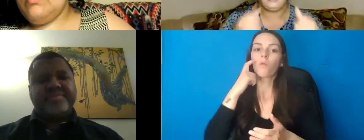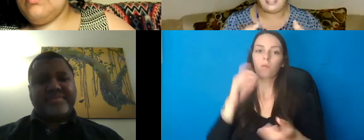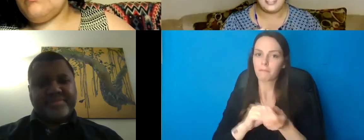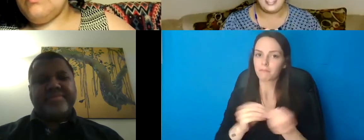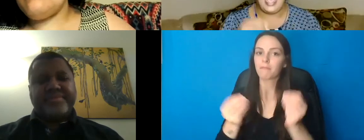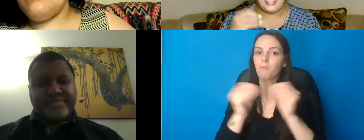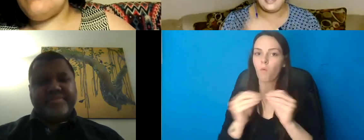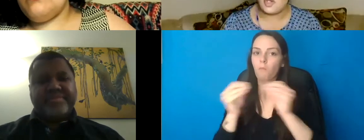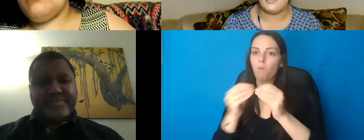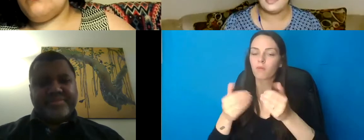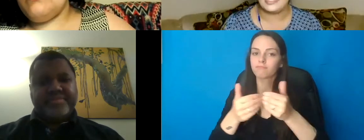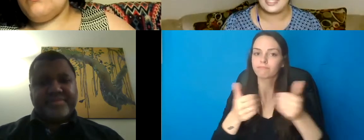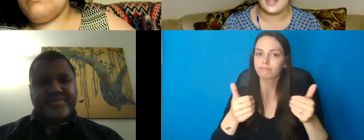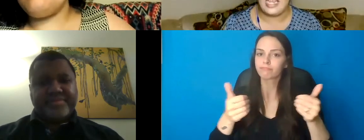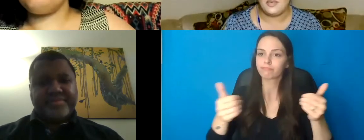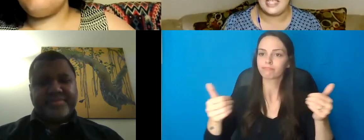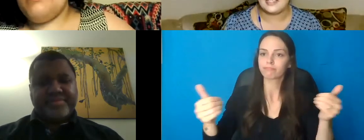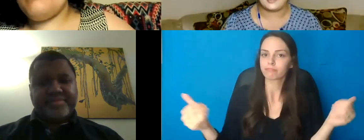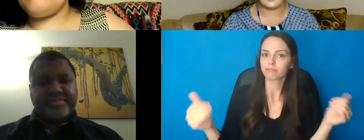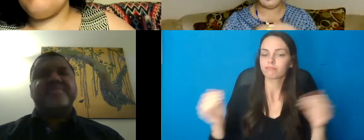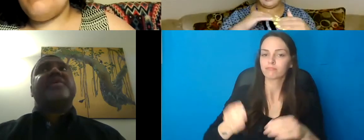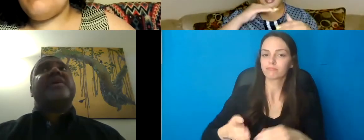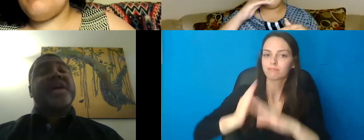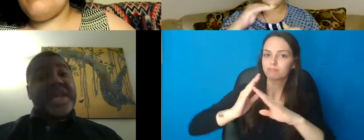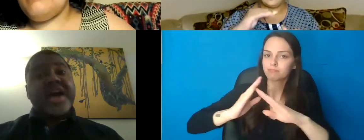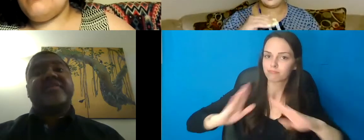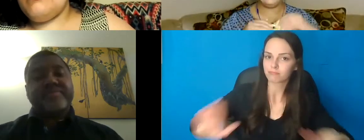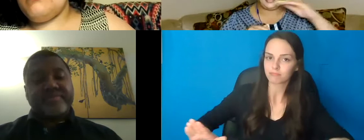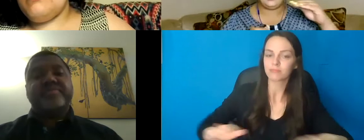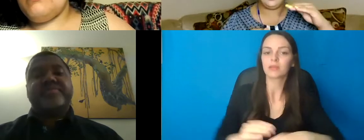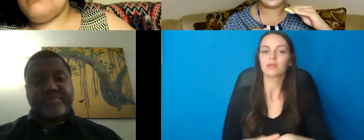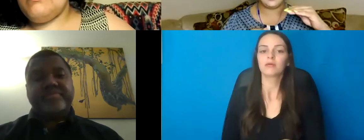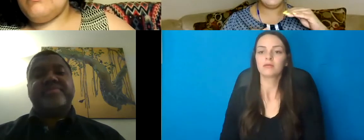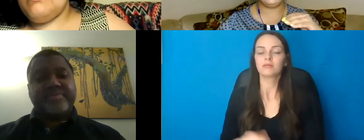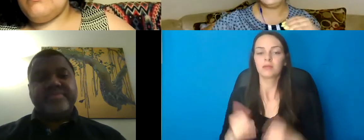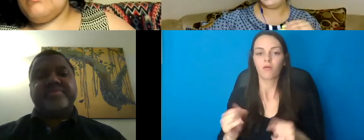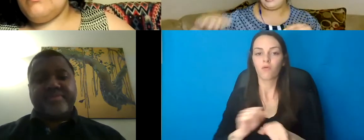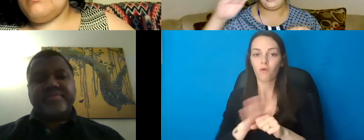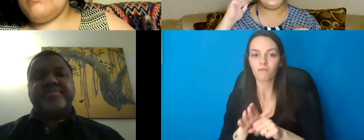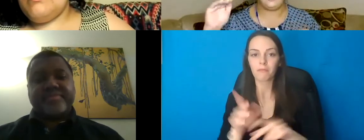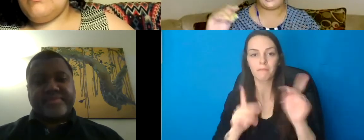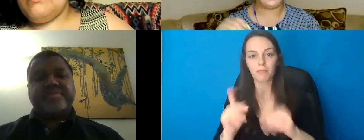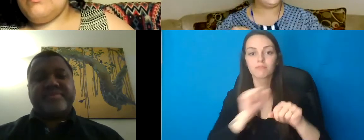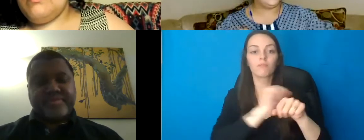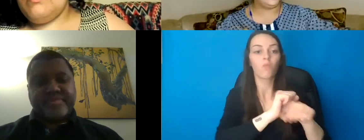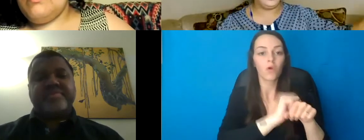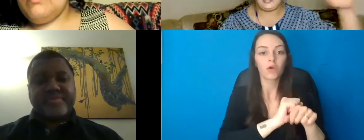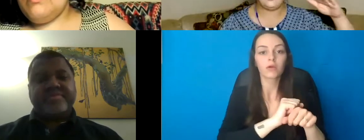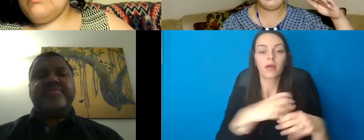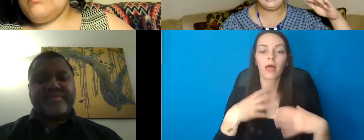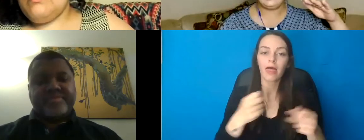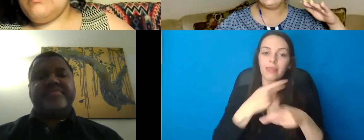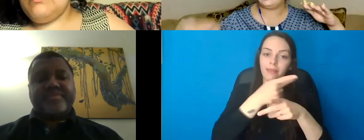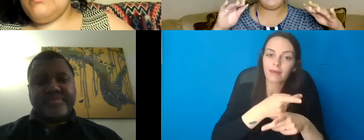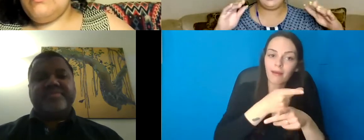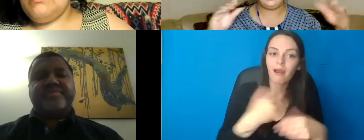that. And also COVID was a great equalizer. So those people that had those jobs and had those positions and had the healthcare and had those